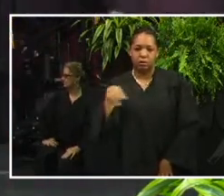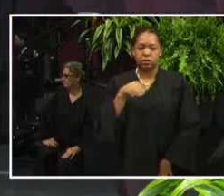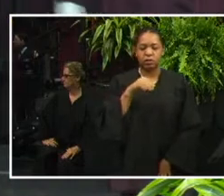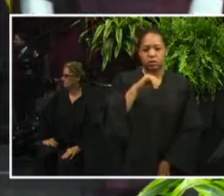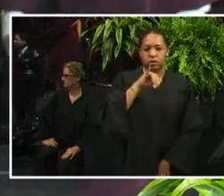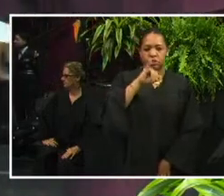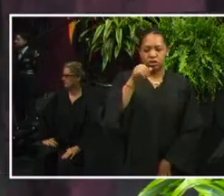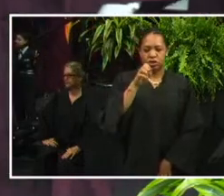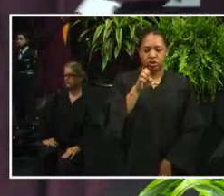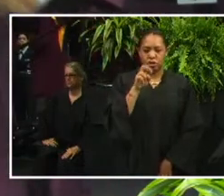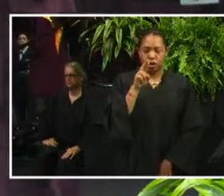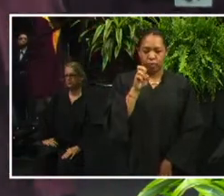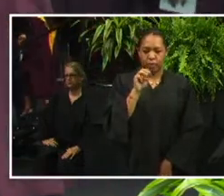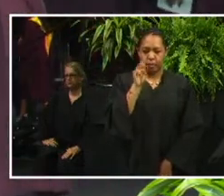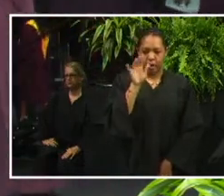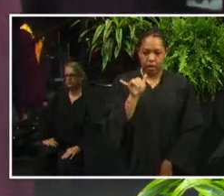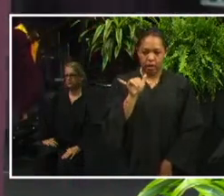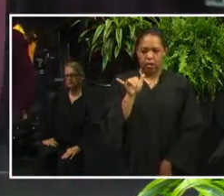Jeremiah Emmanuel Hill.